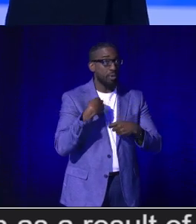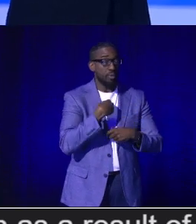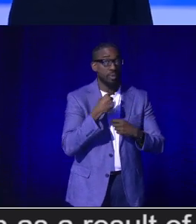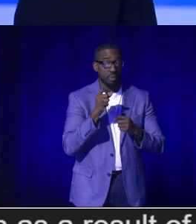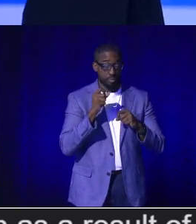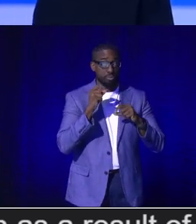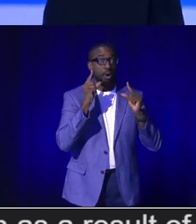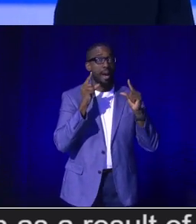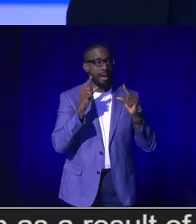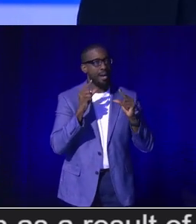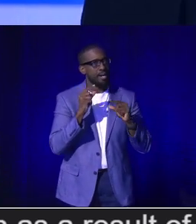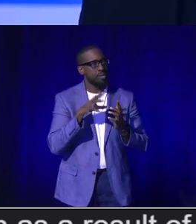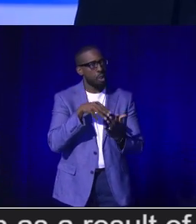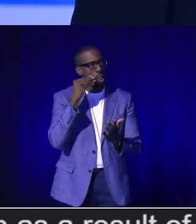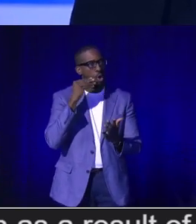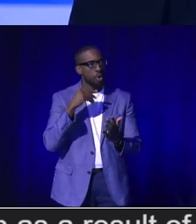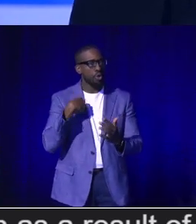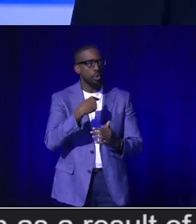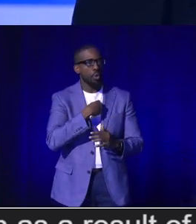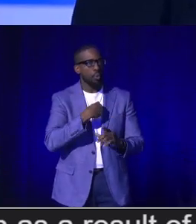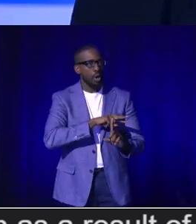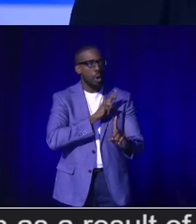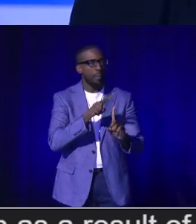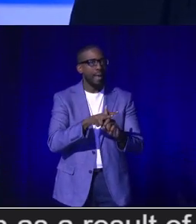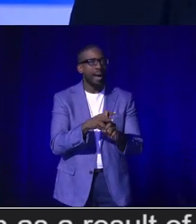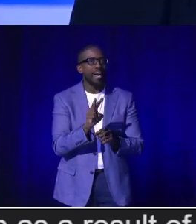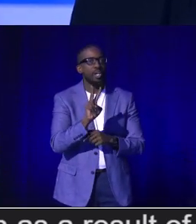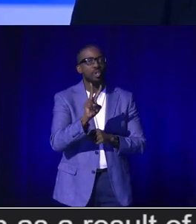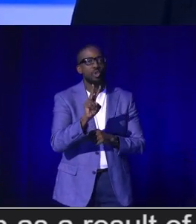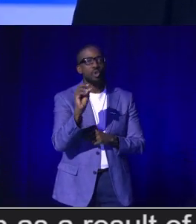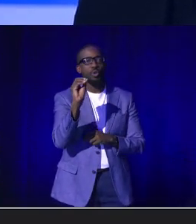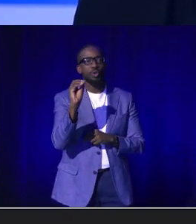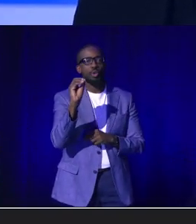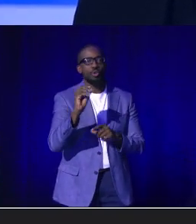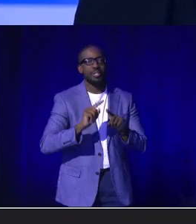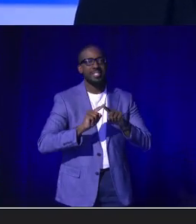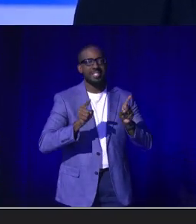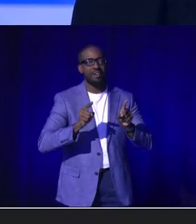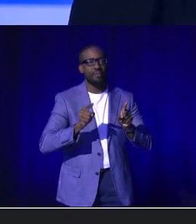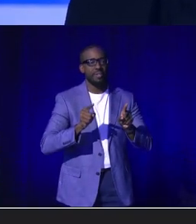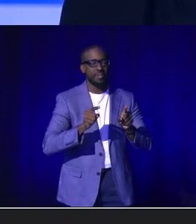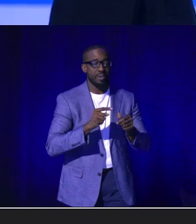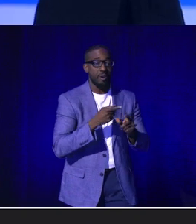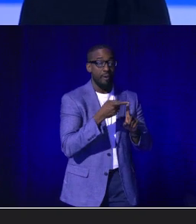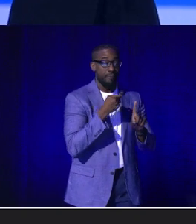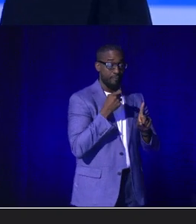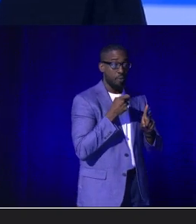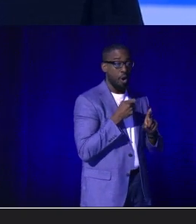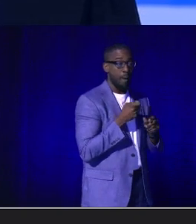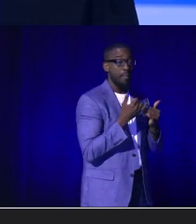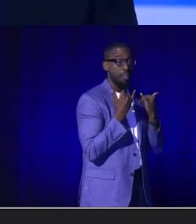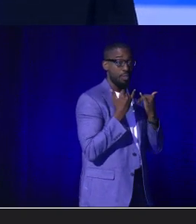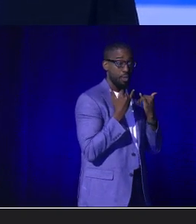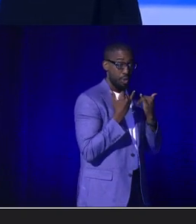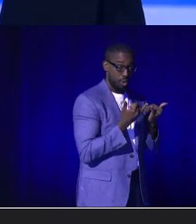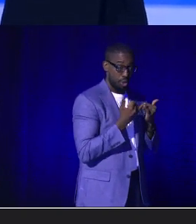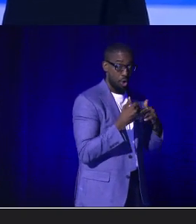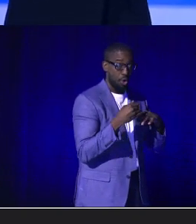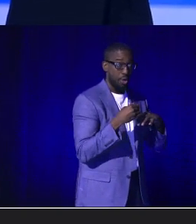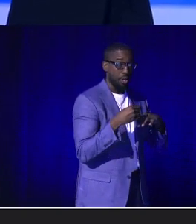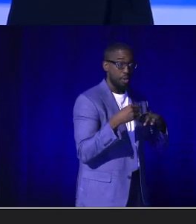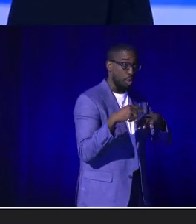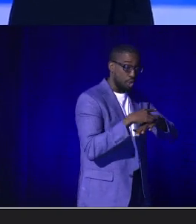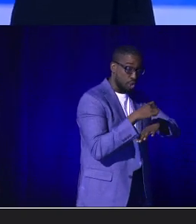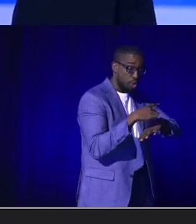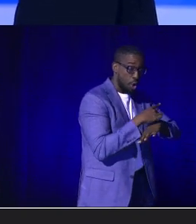were actually only applying about 2 degrees difference from the current collector of the positive electrode to the negative electrode.